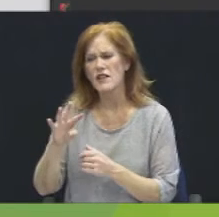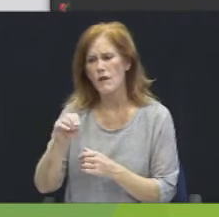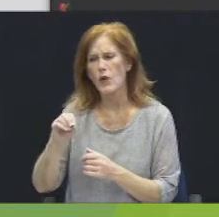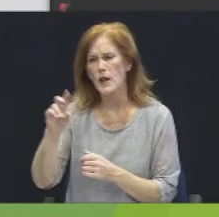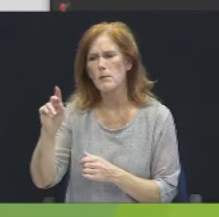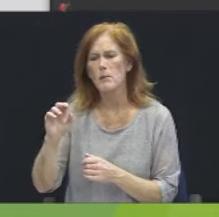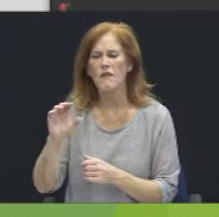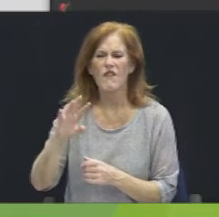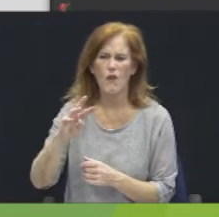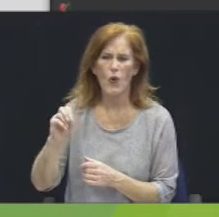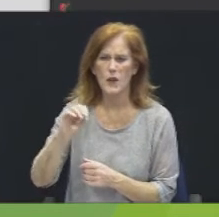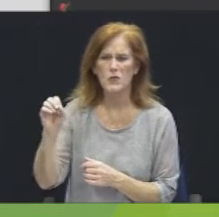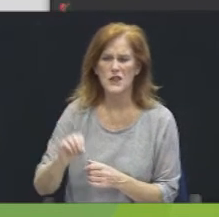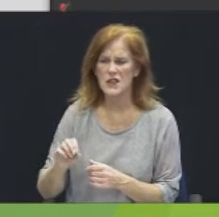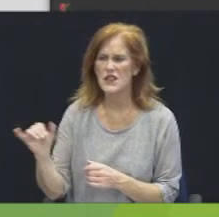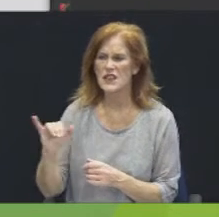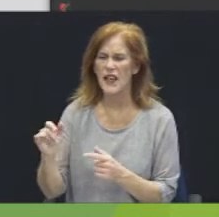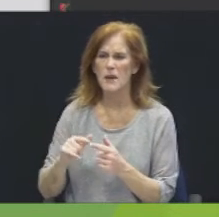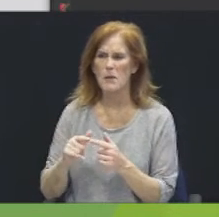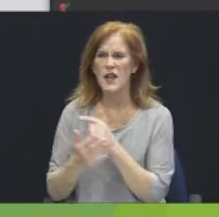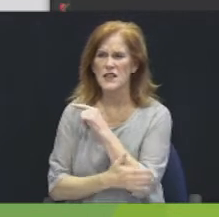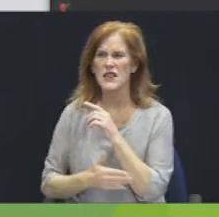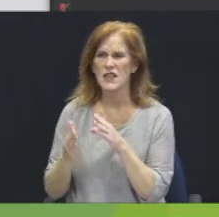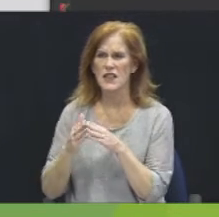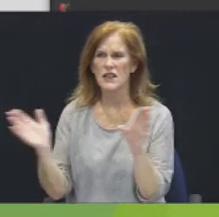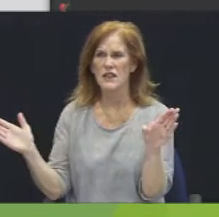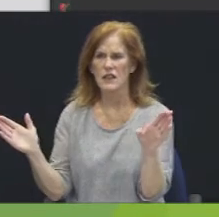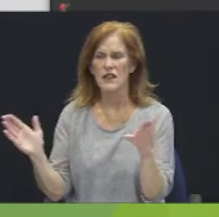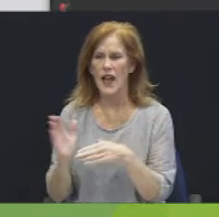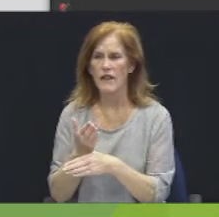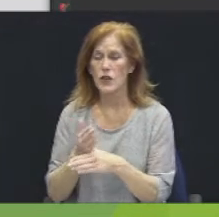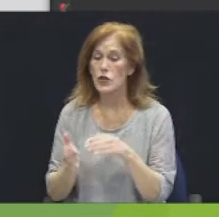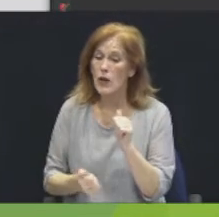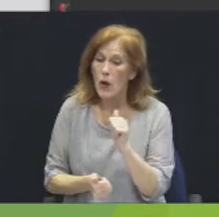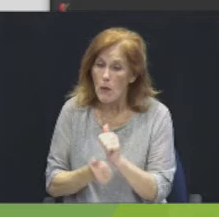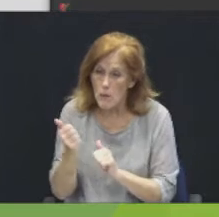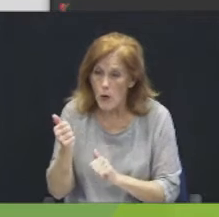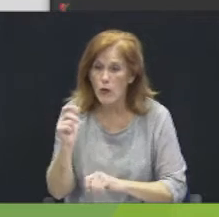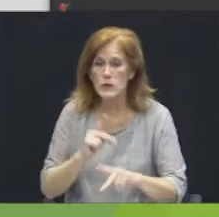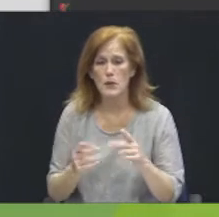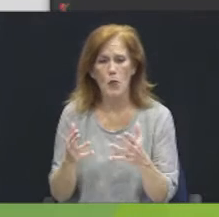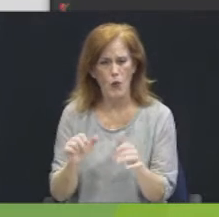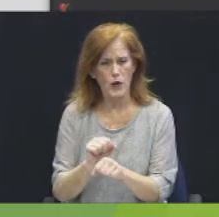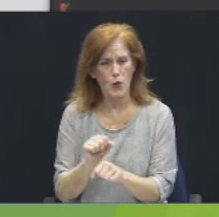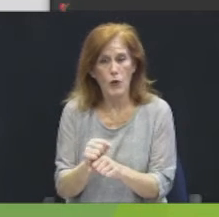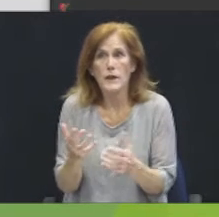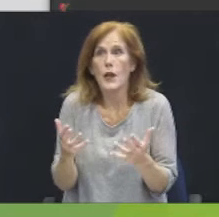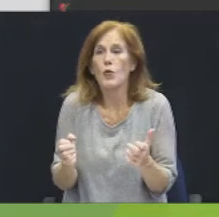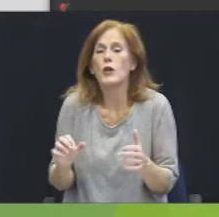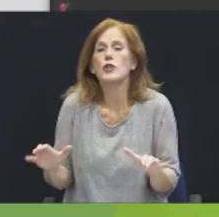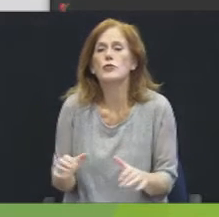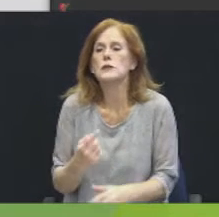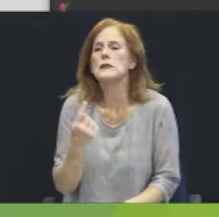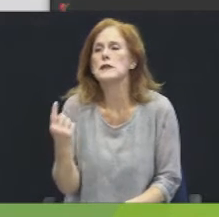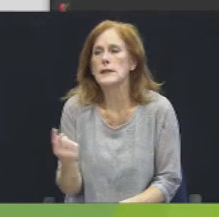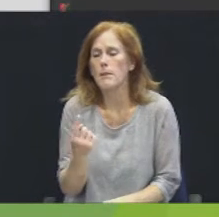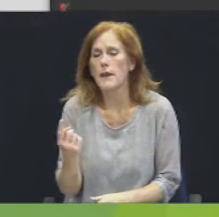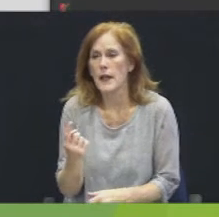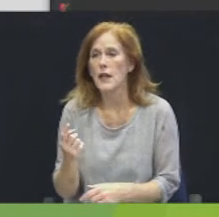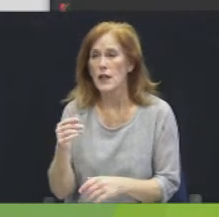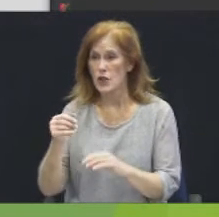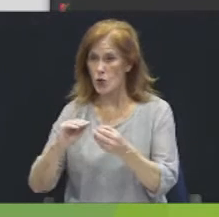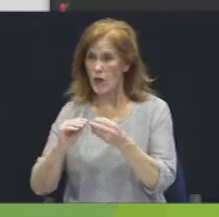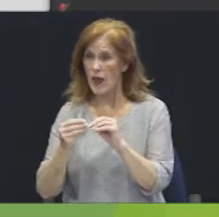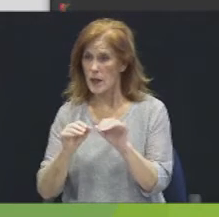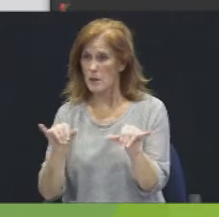the national average is. Most individuals want to work, want to do something, so those numbers match